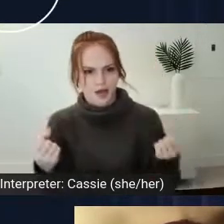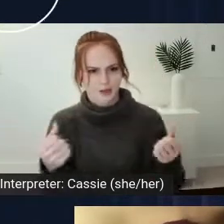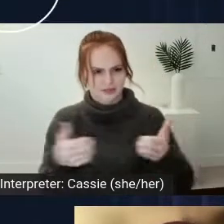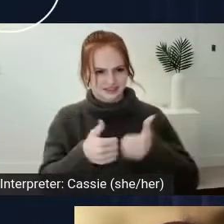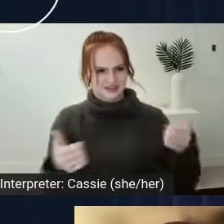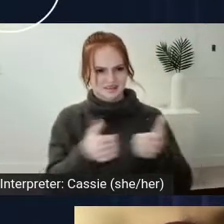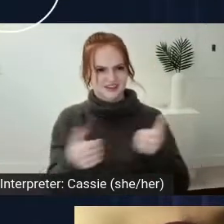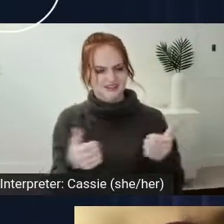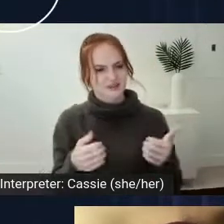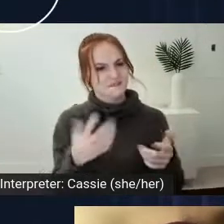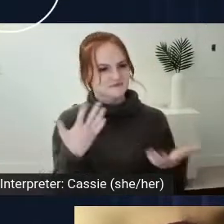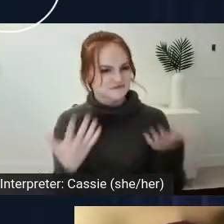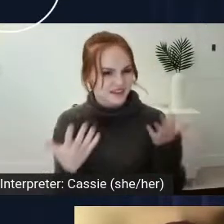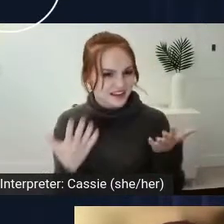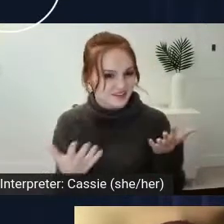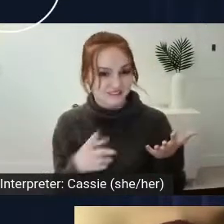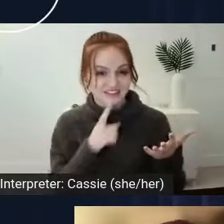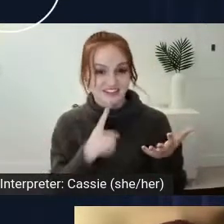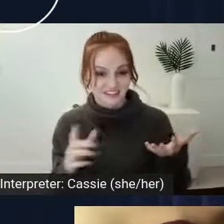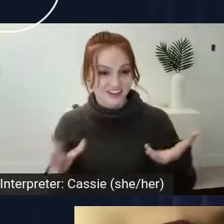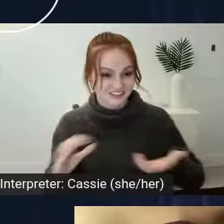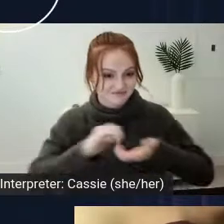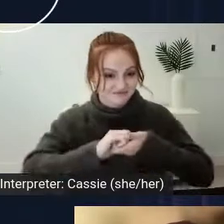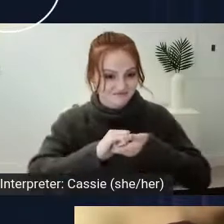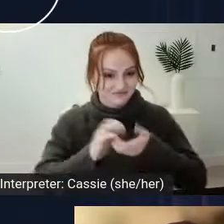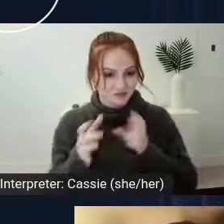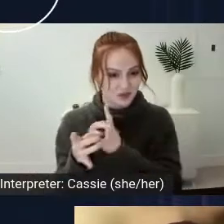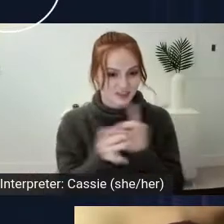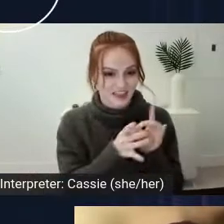they are much more closely related